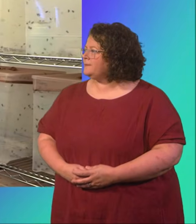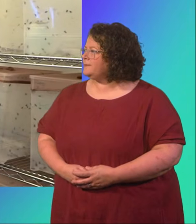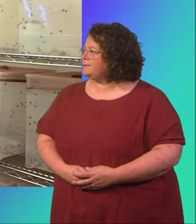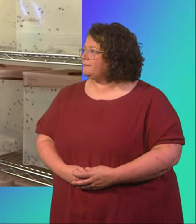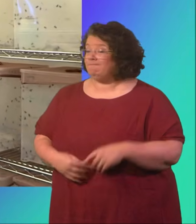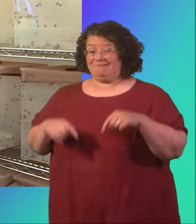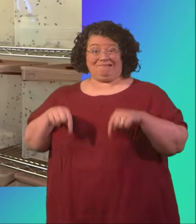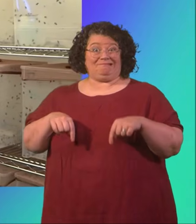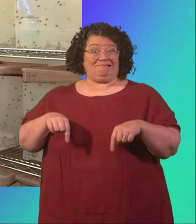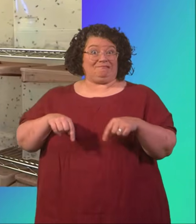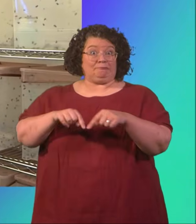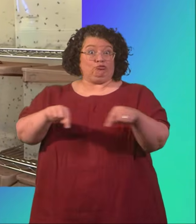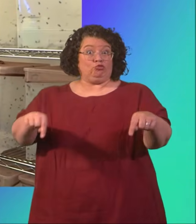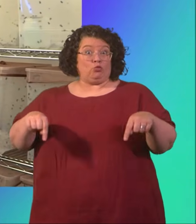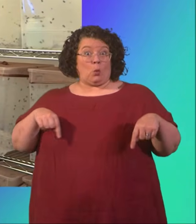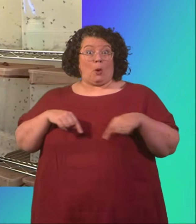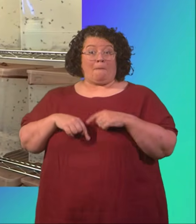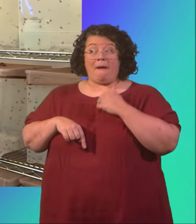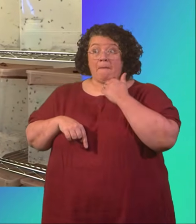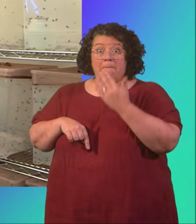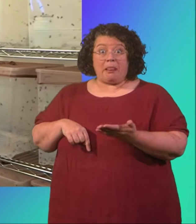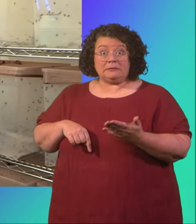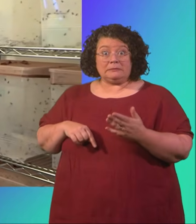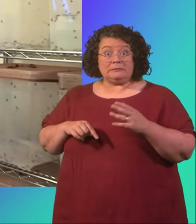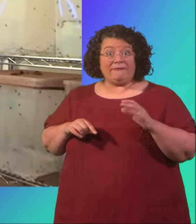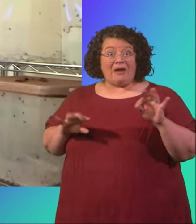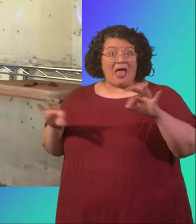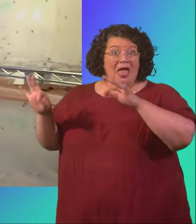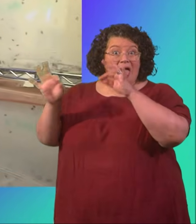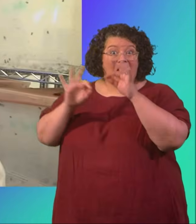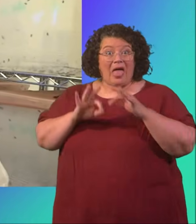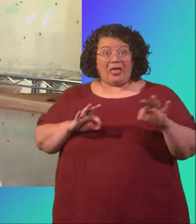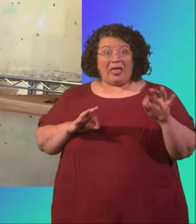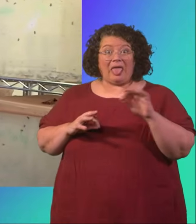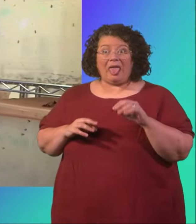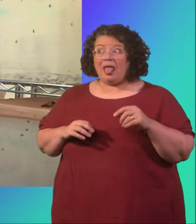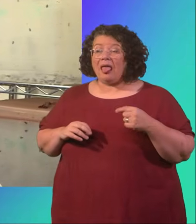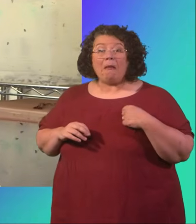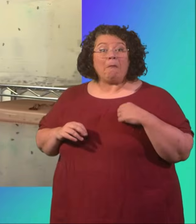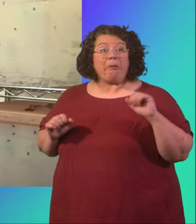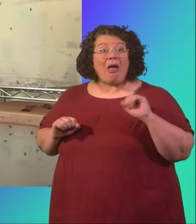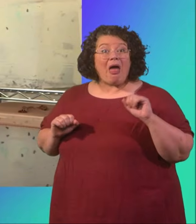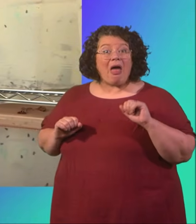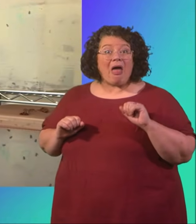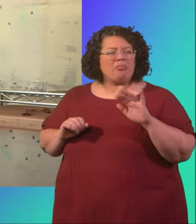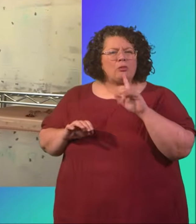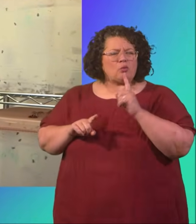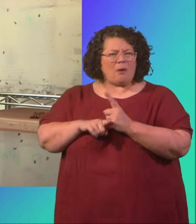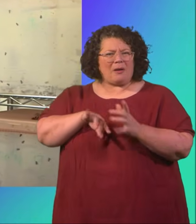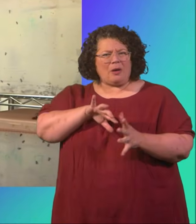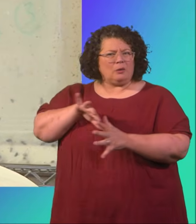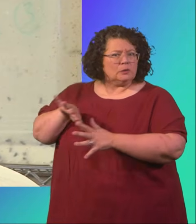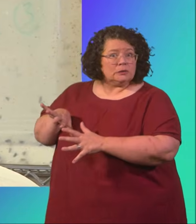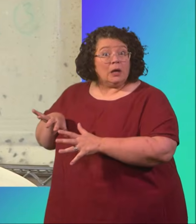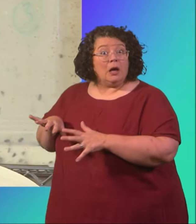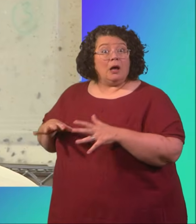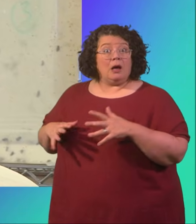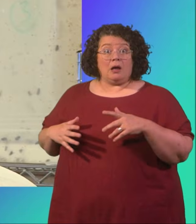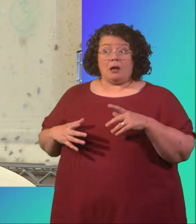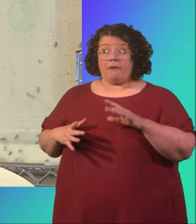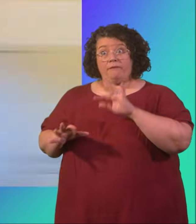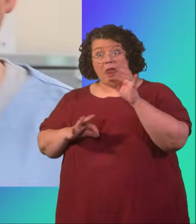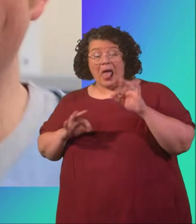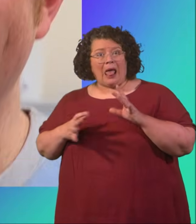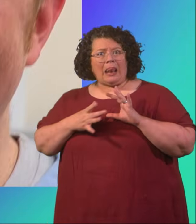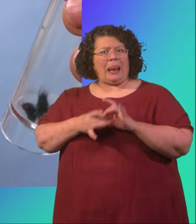Yes, this is a room full of flies, and no, I haven't had a bath in weeks, but we're not going to talk about that. If you're wondering what these flies have to do with modern medicine, I'm about